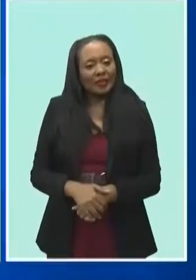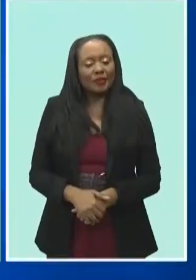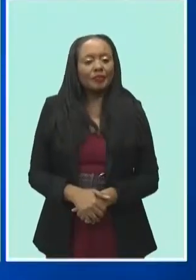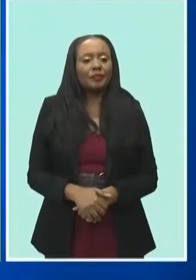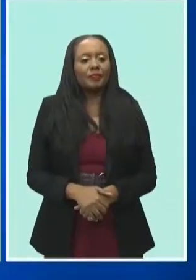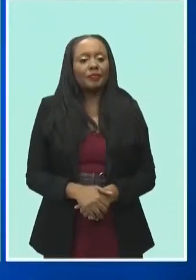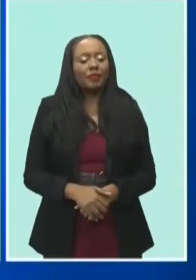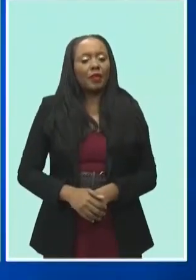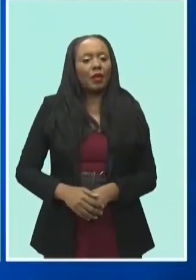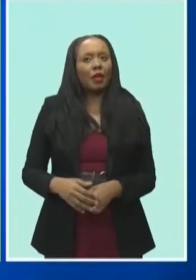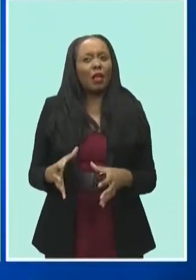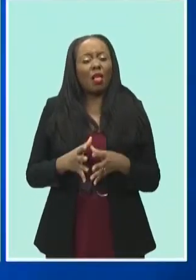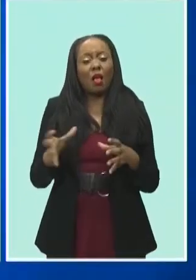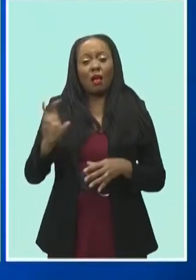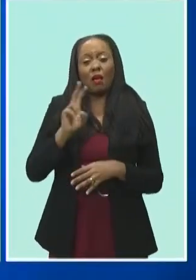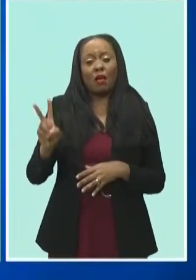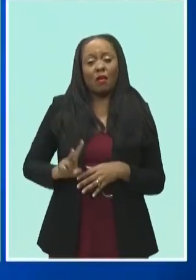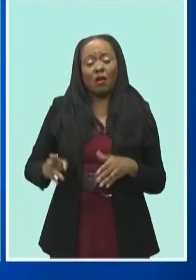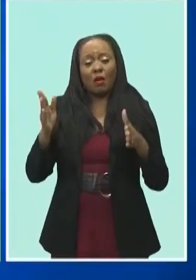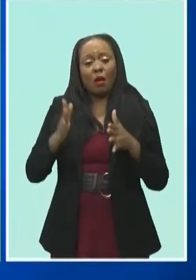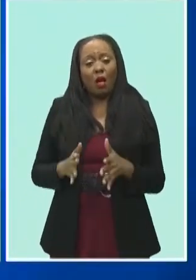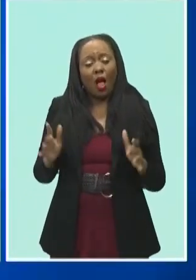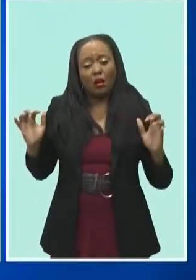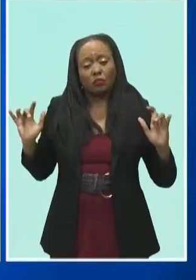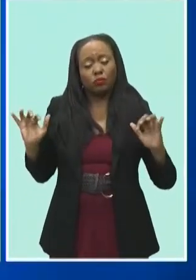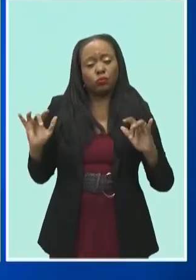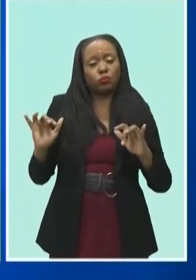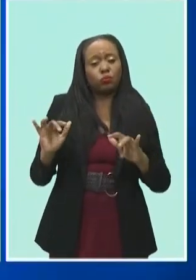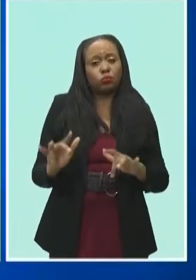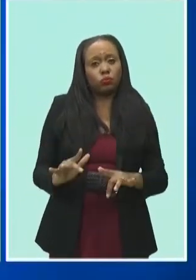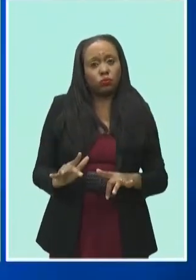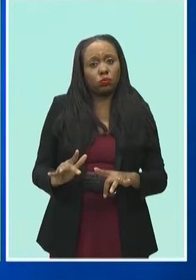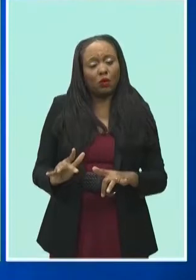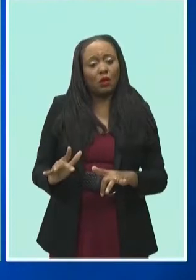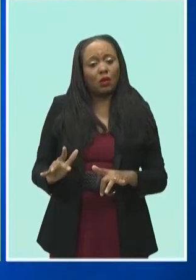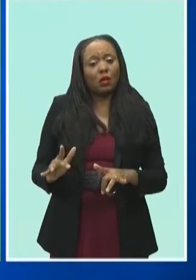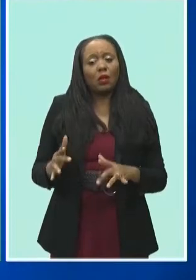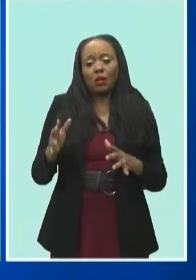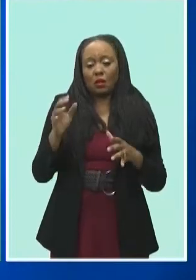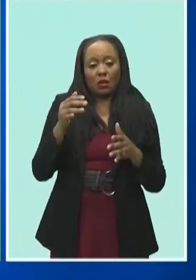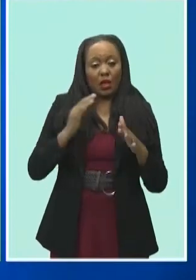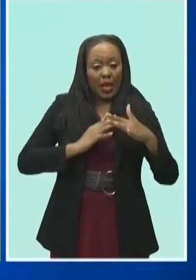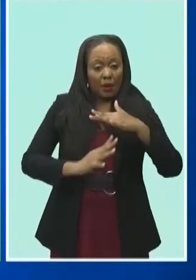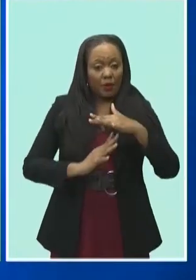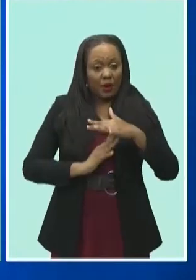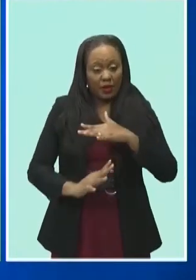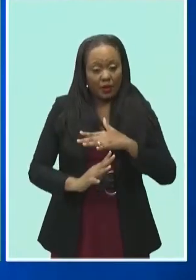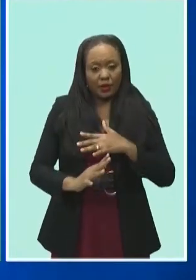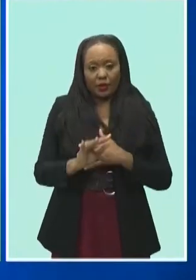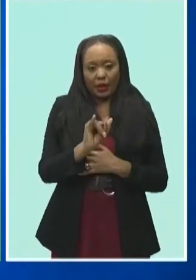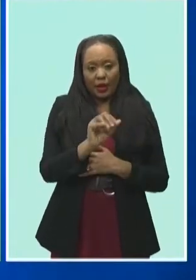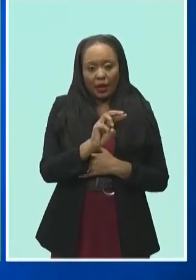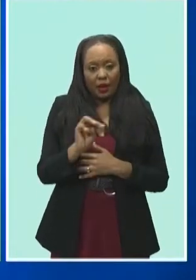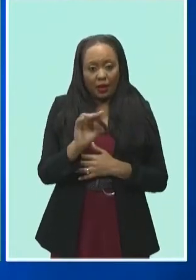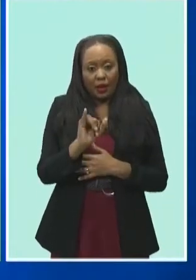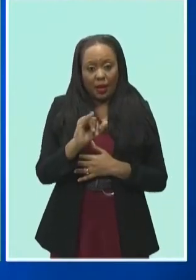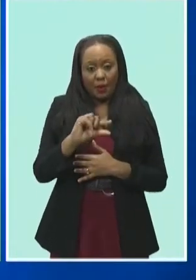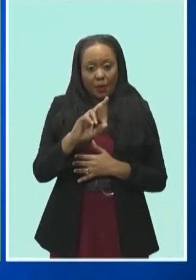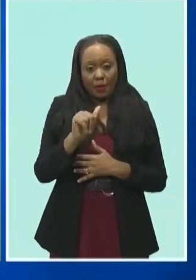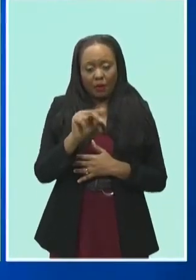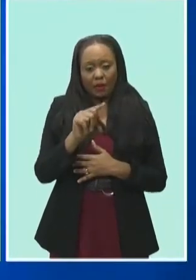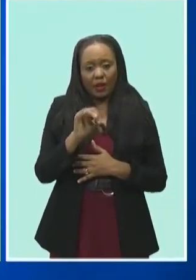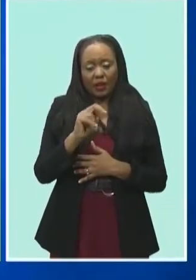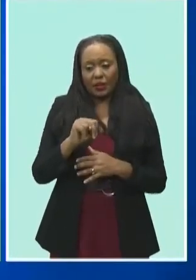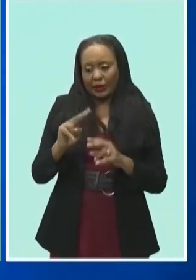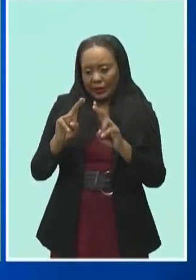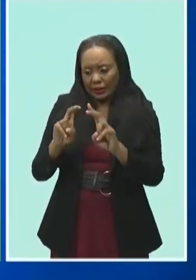Scores of Venezuelans who were held in a forest camp in Palo Seco today are being processed by immigration officials at the Siparia police station.